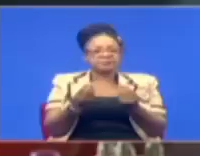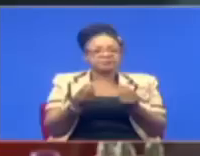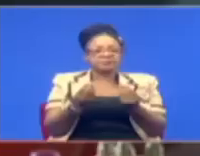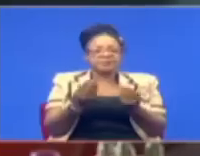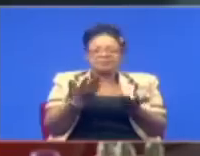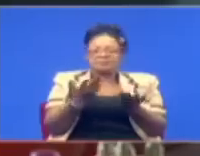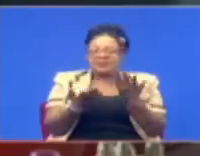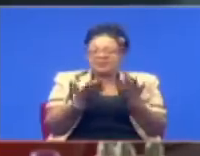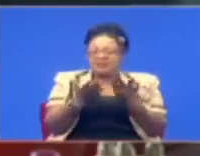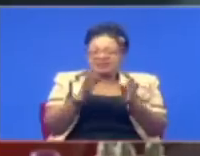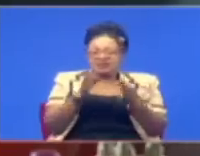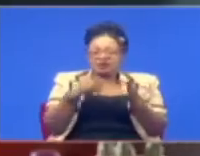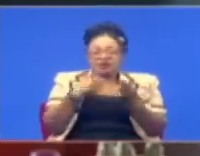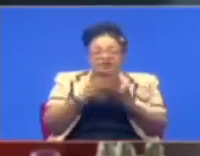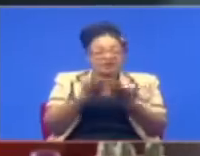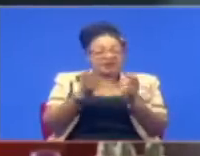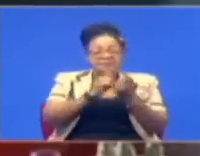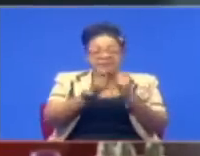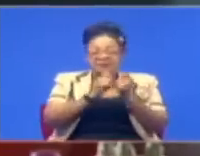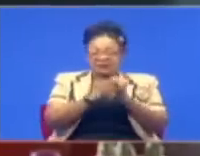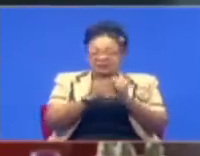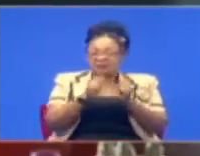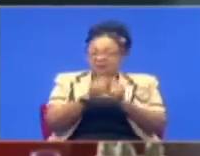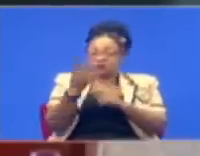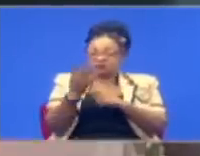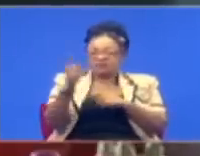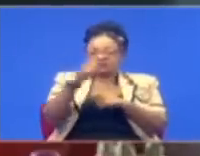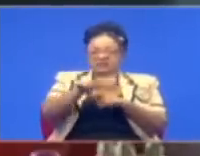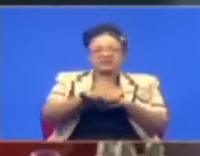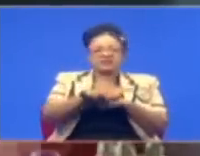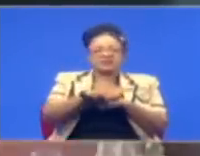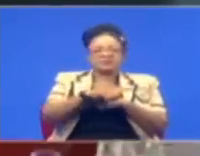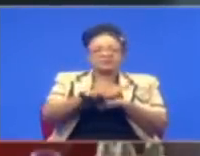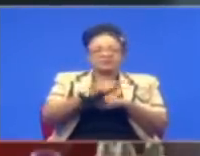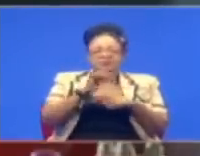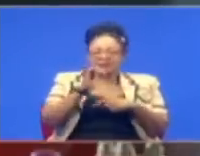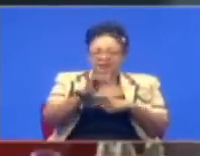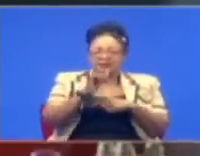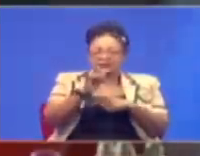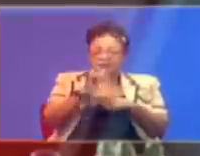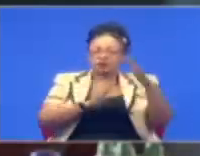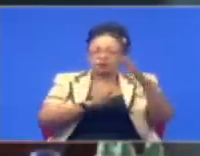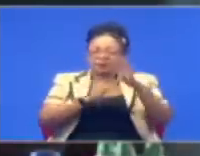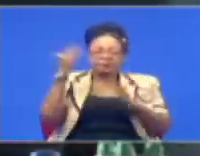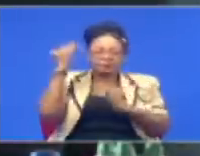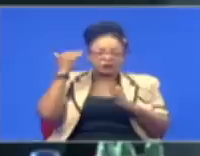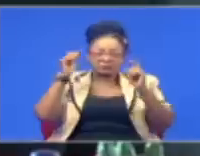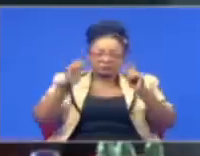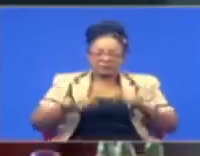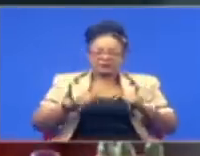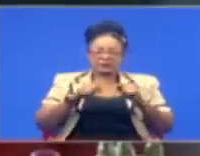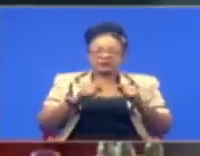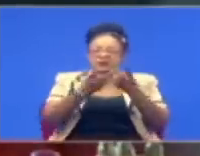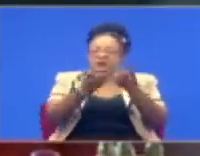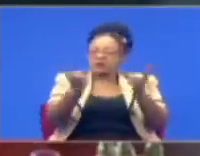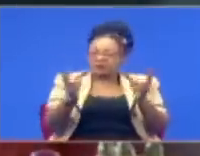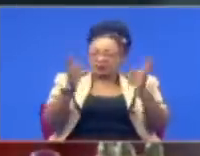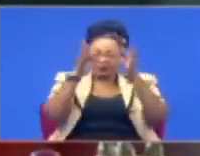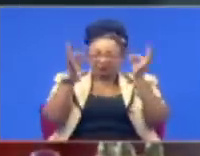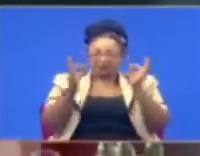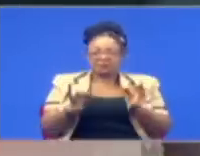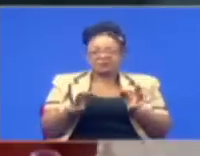any amendment, the 14 days is the day the Supreme Court must hear and determine. So you